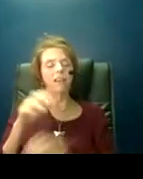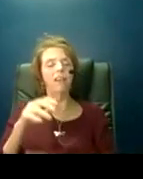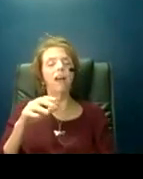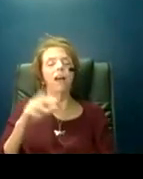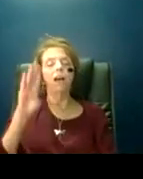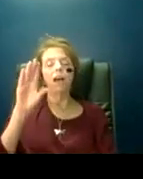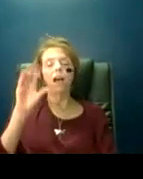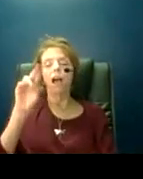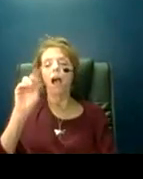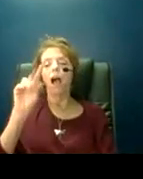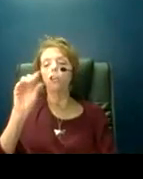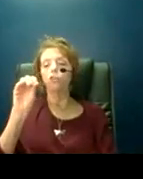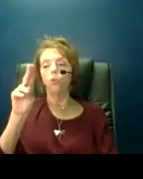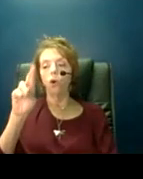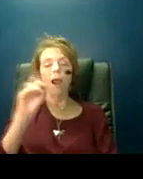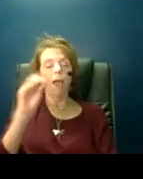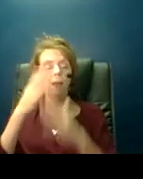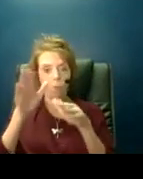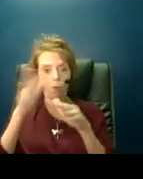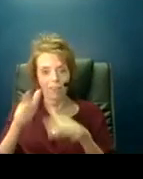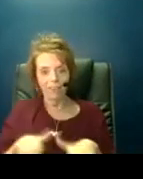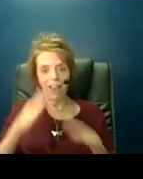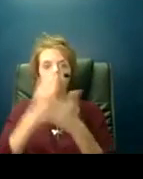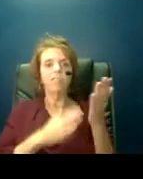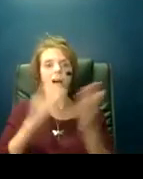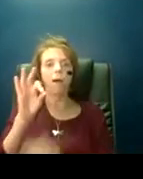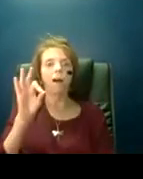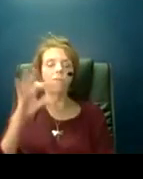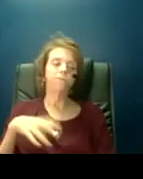contour, kind of breaking down some of the